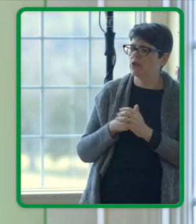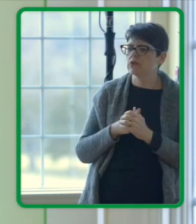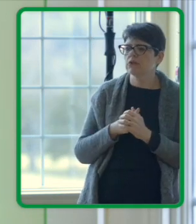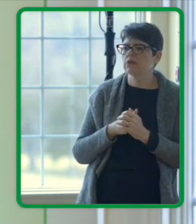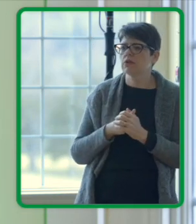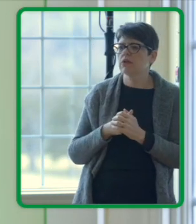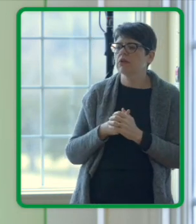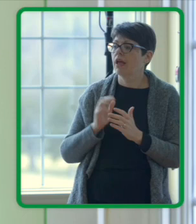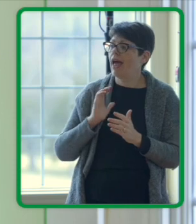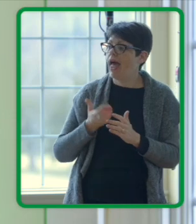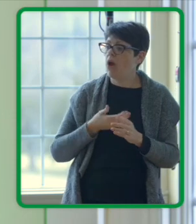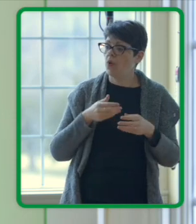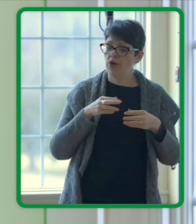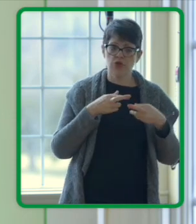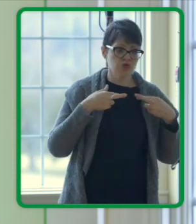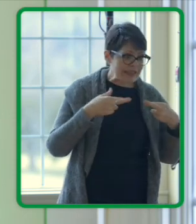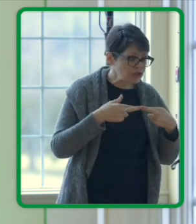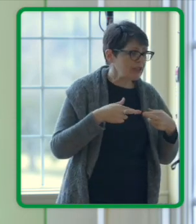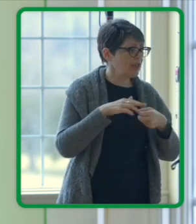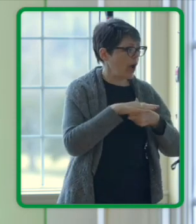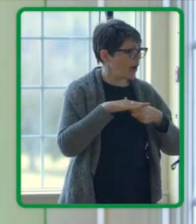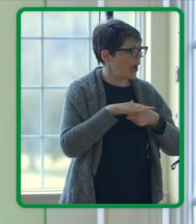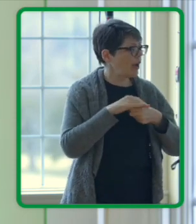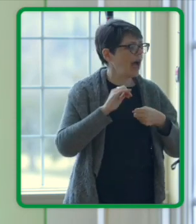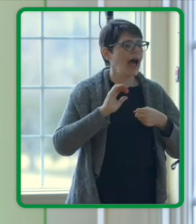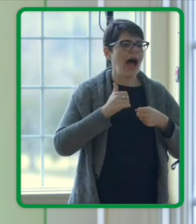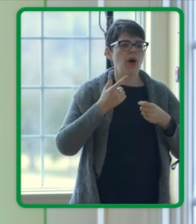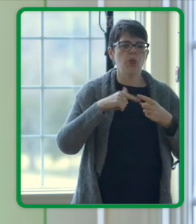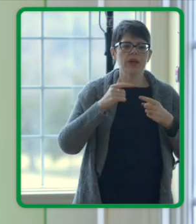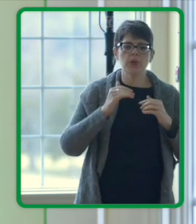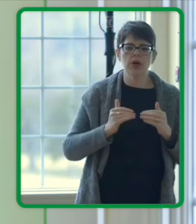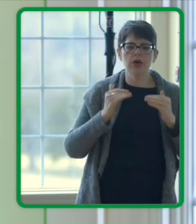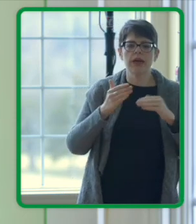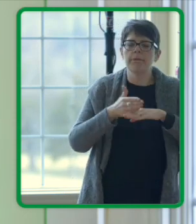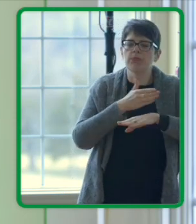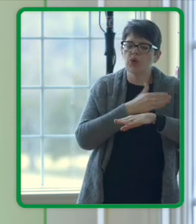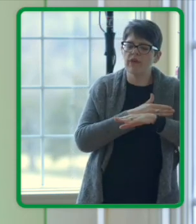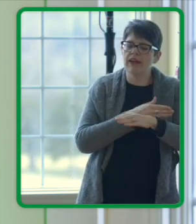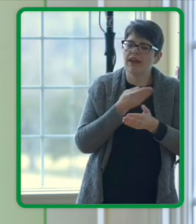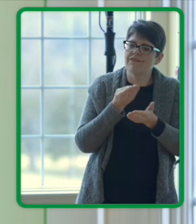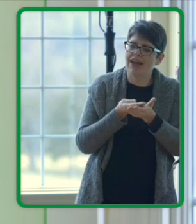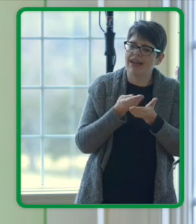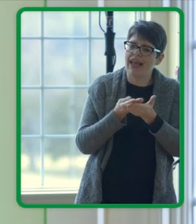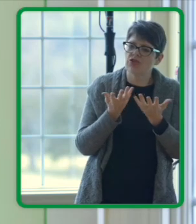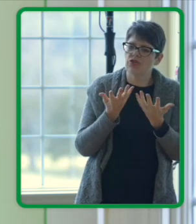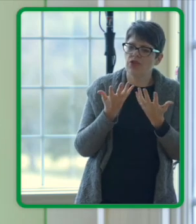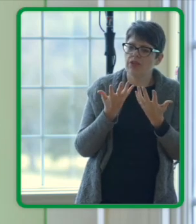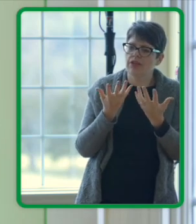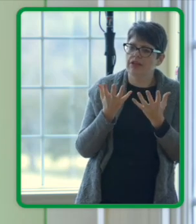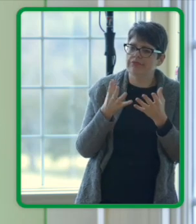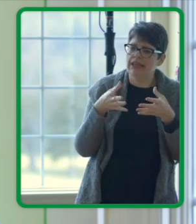our area, in our region, we were advancing financial inclusion in the communities that we